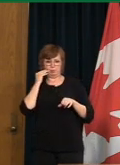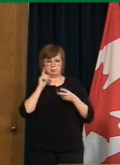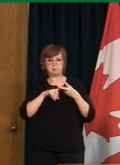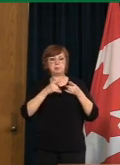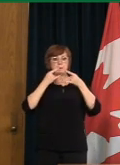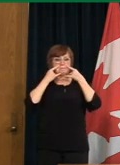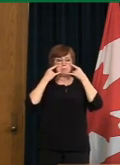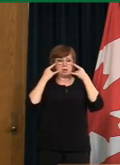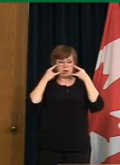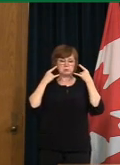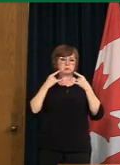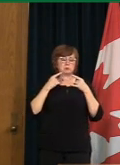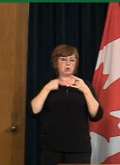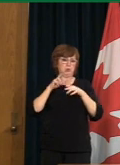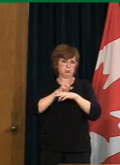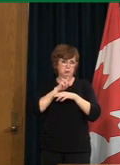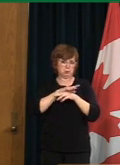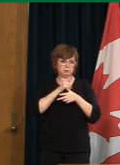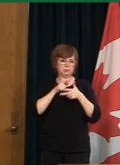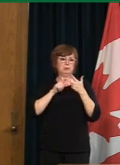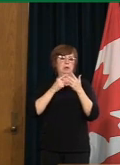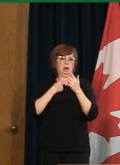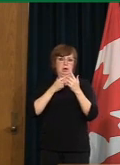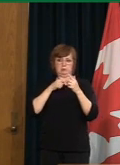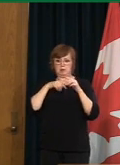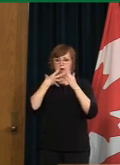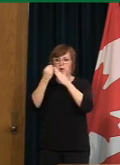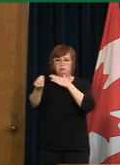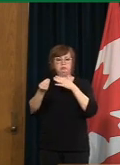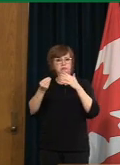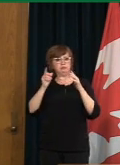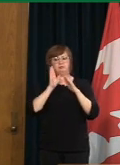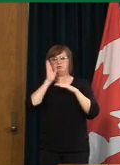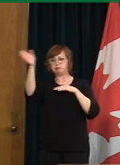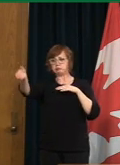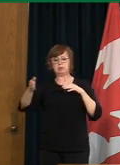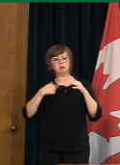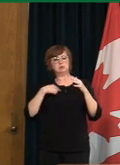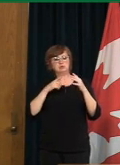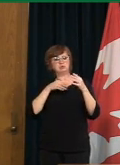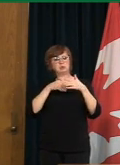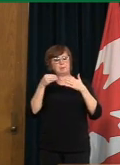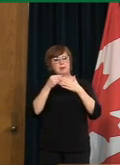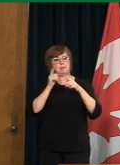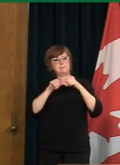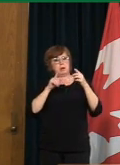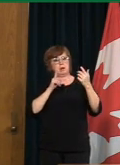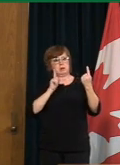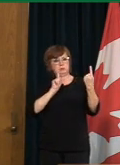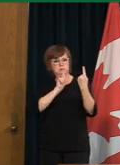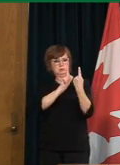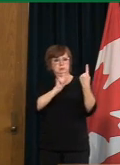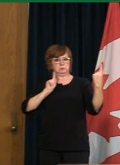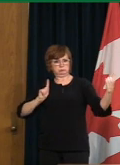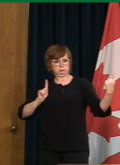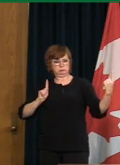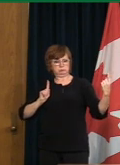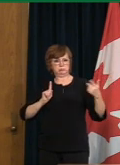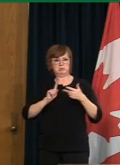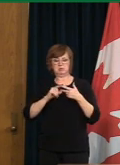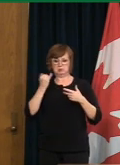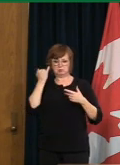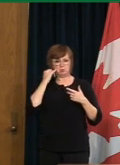distancing standards. This means you stay home when you're feeling ill. And of course, following all of the other good practices that